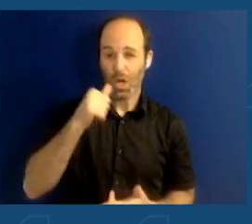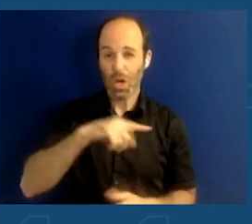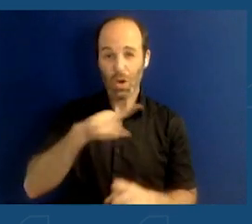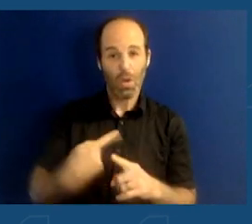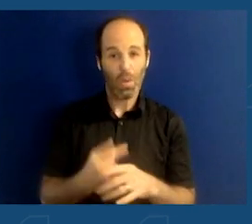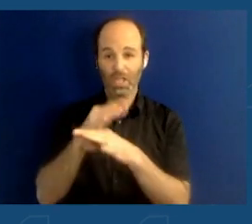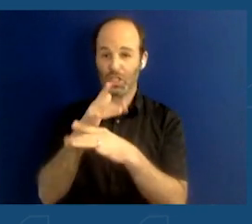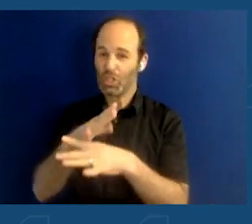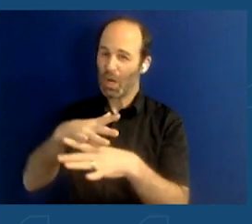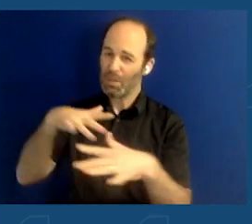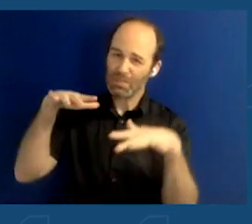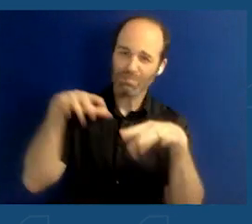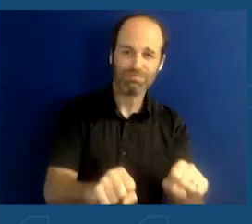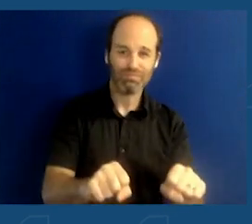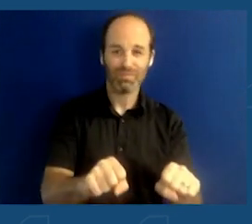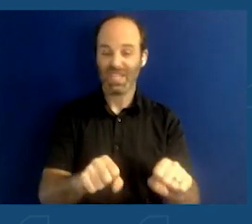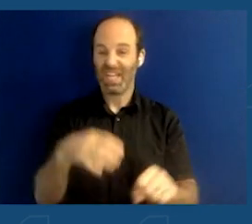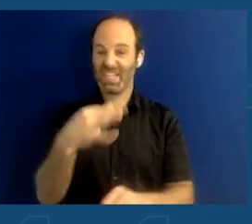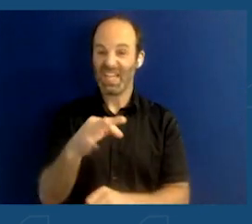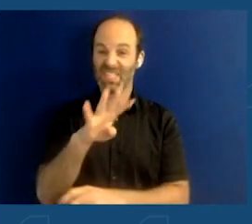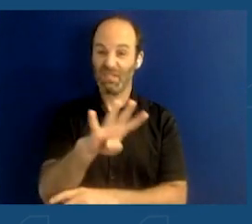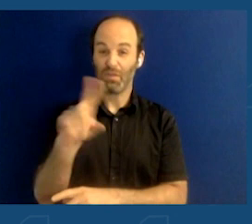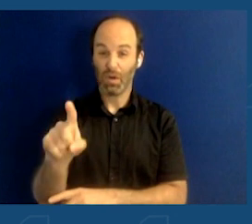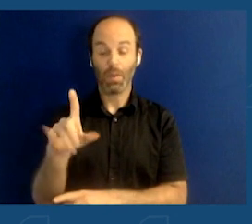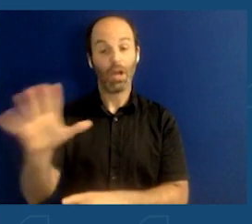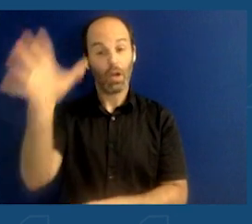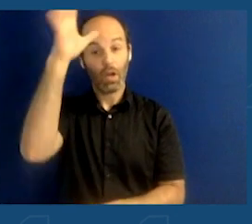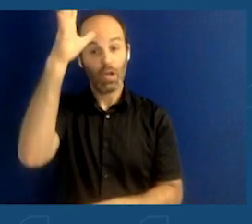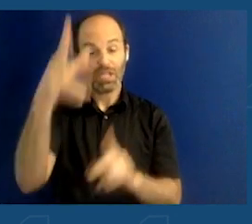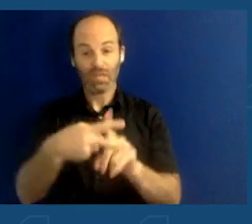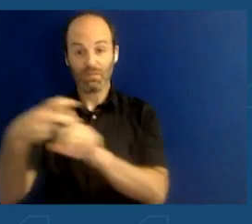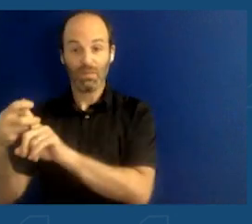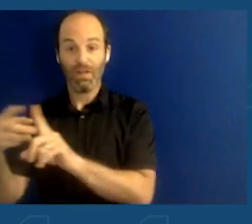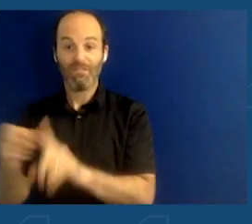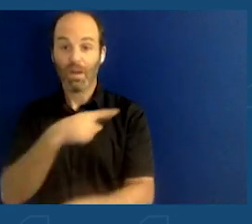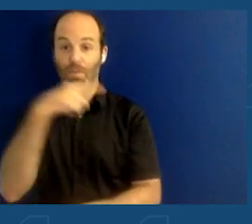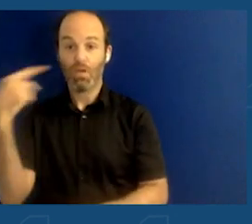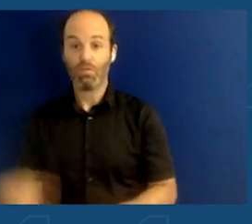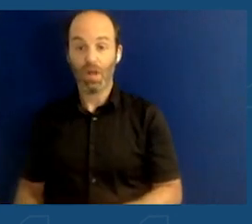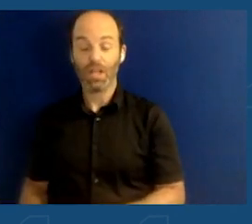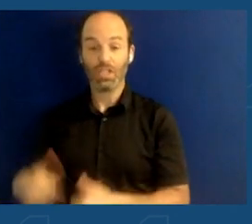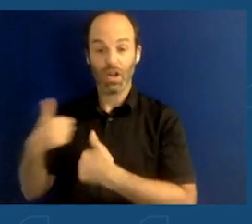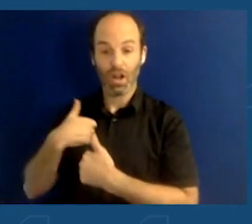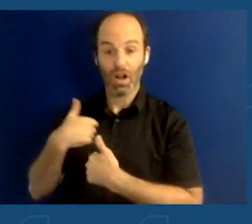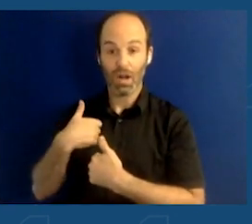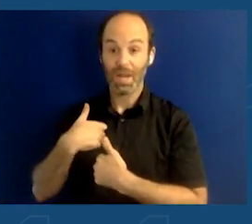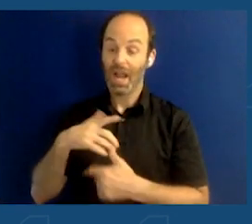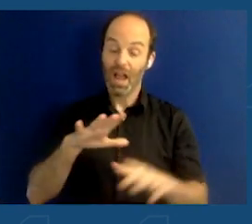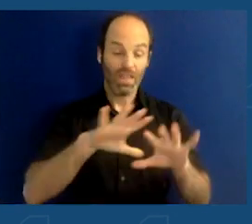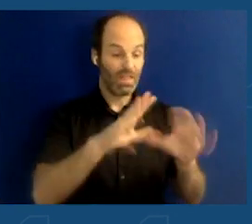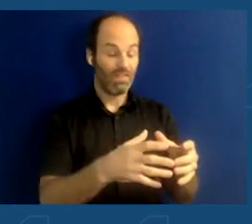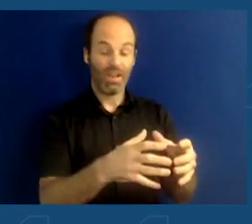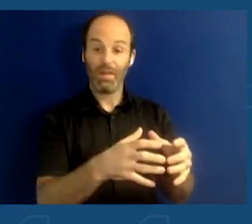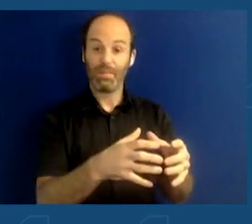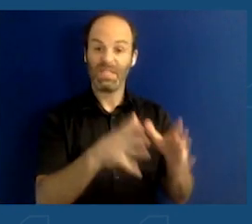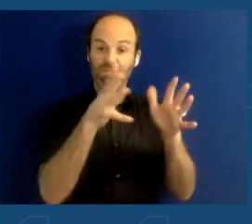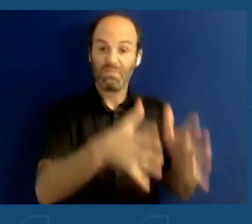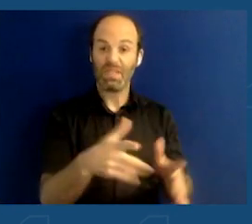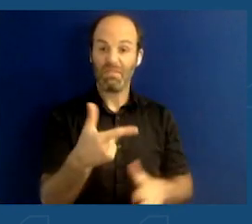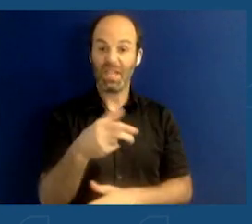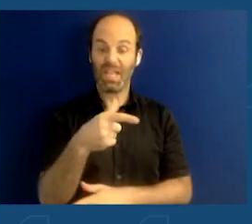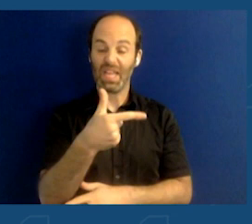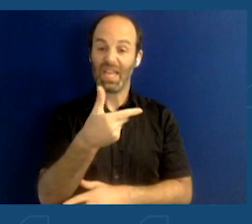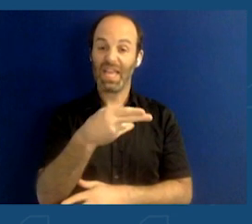in 1941, and her father was drafted by the Russian army. The rest of the family had to live in a ghetto. And your mother was sent to a labor